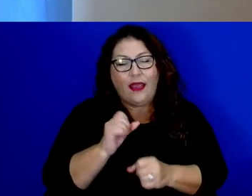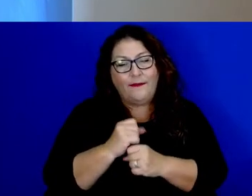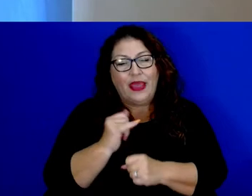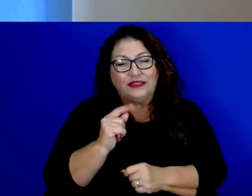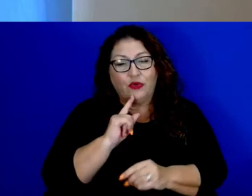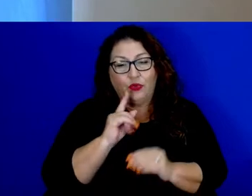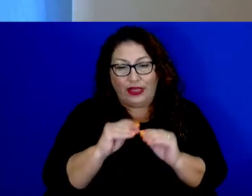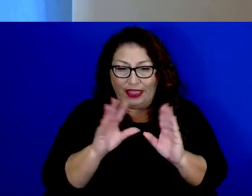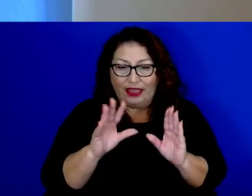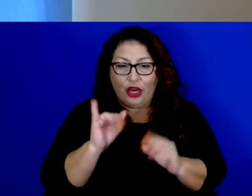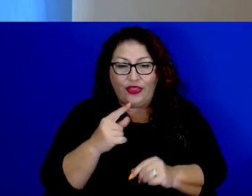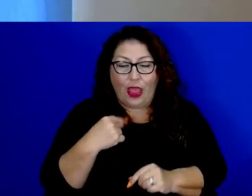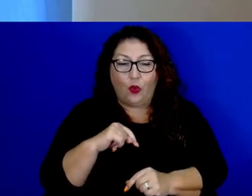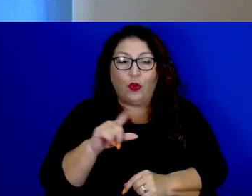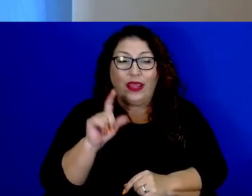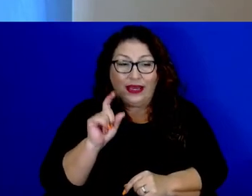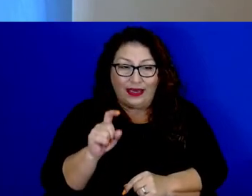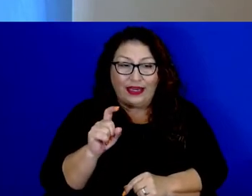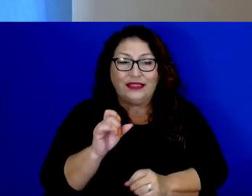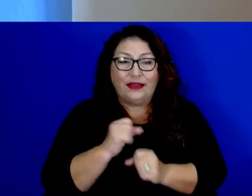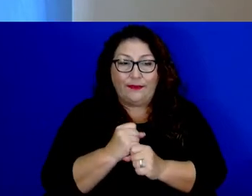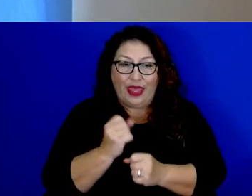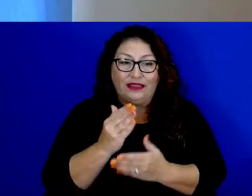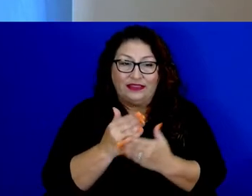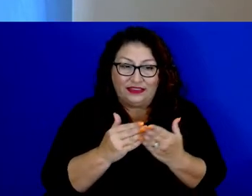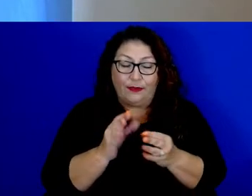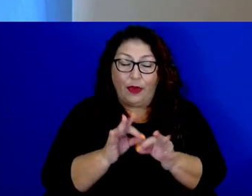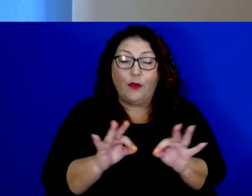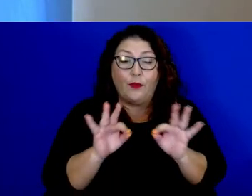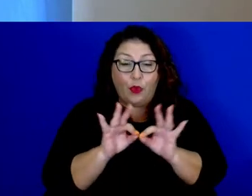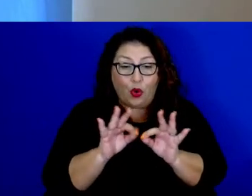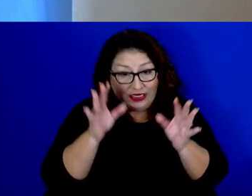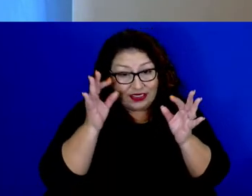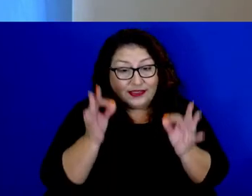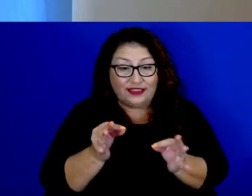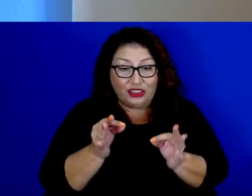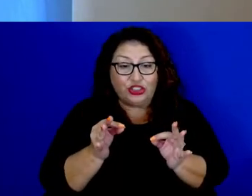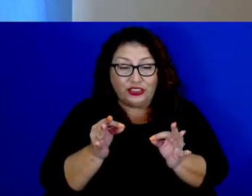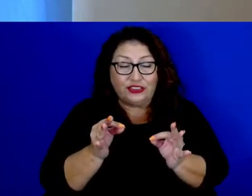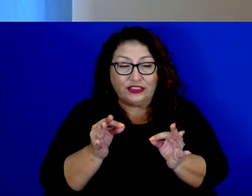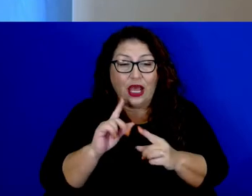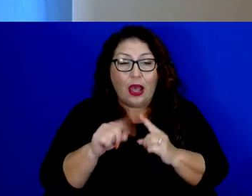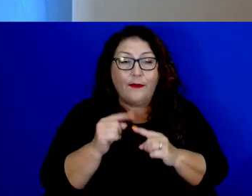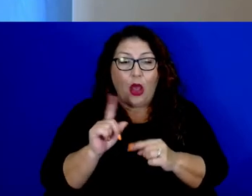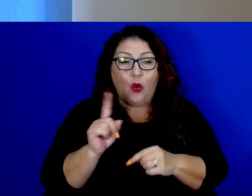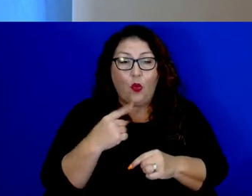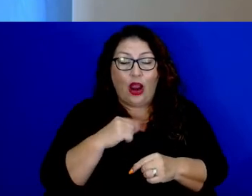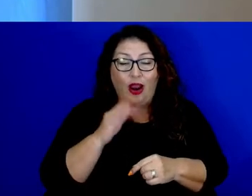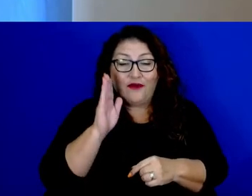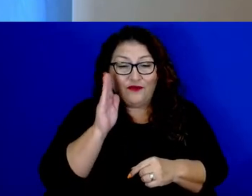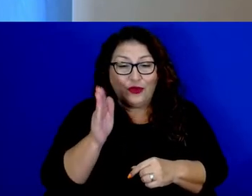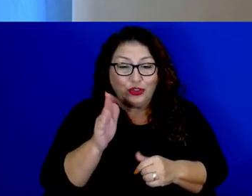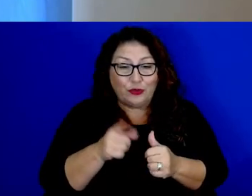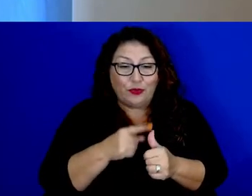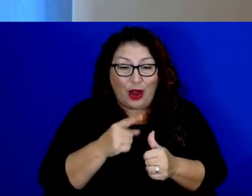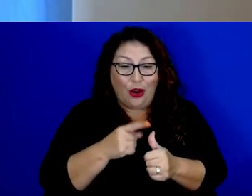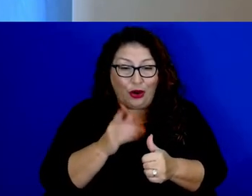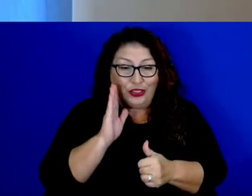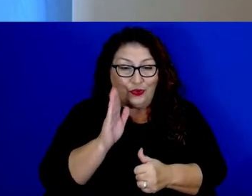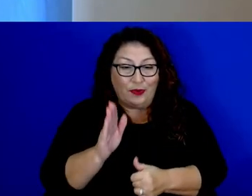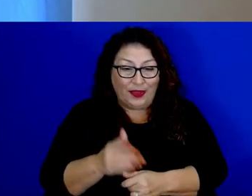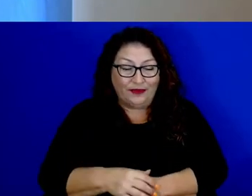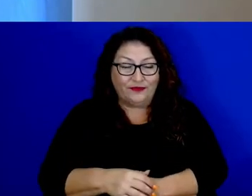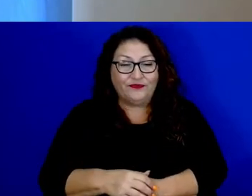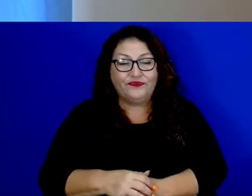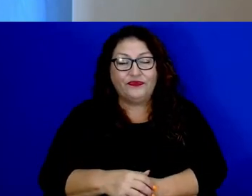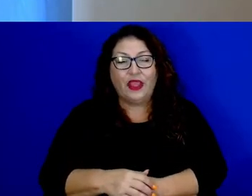to make some important decisions about where our future priorities will lie. So I think what we